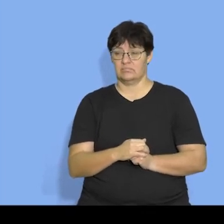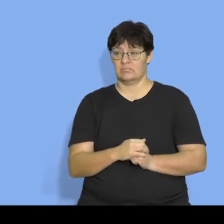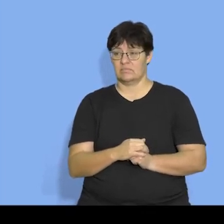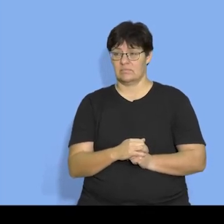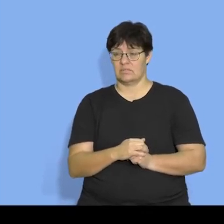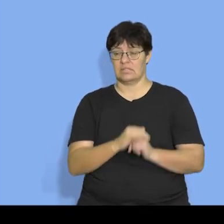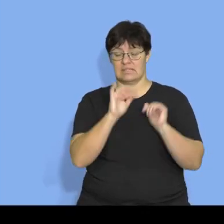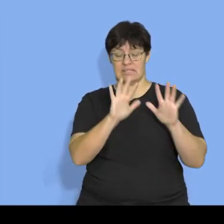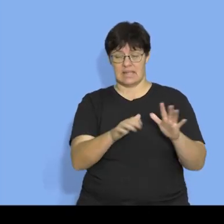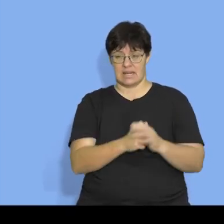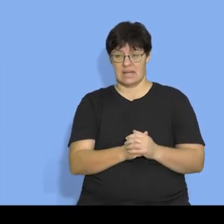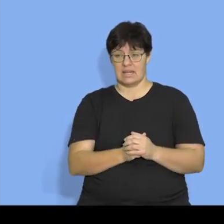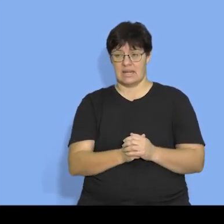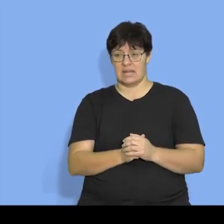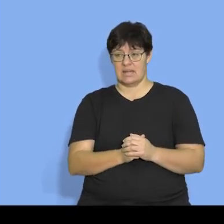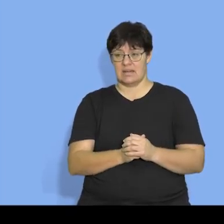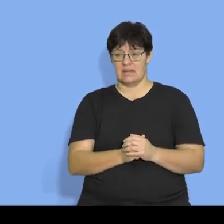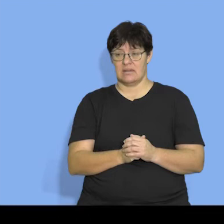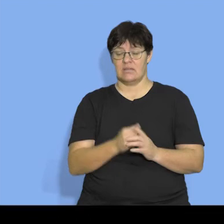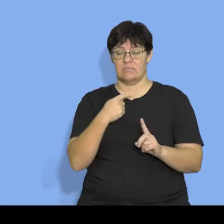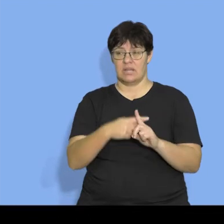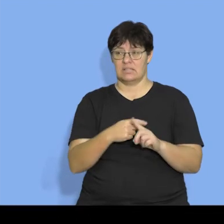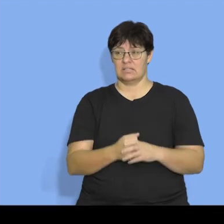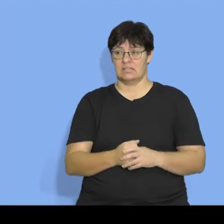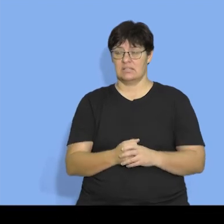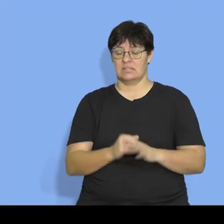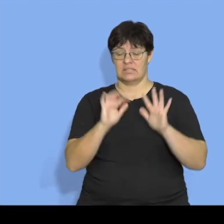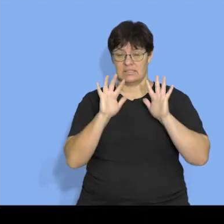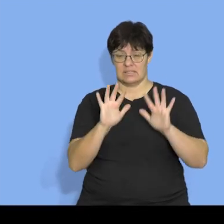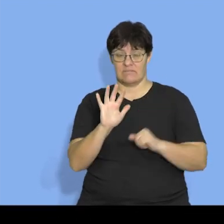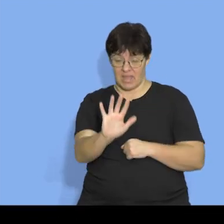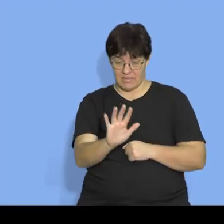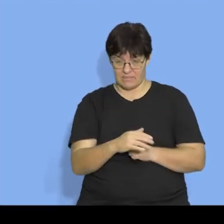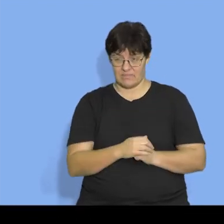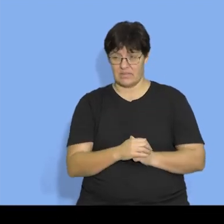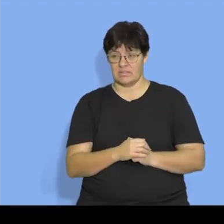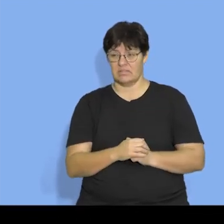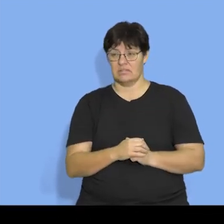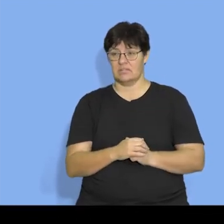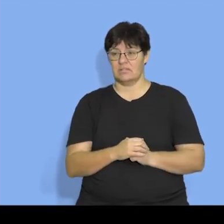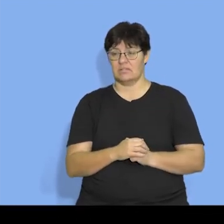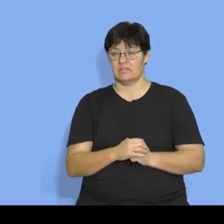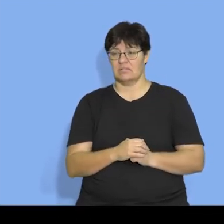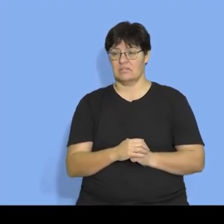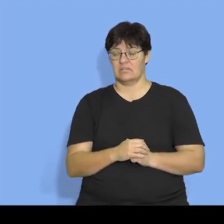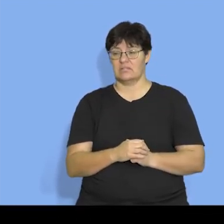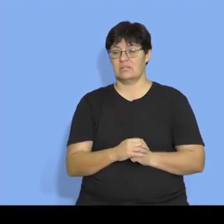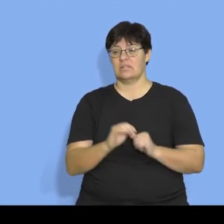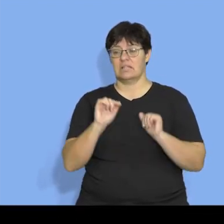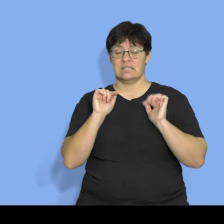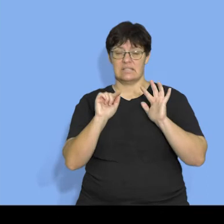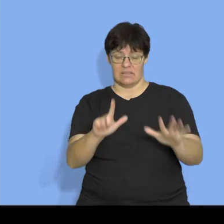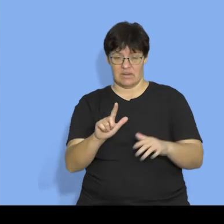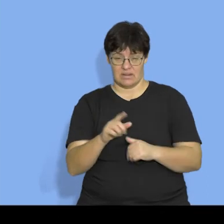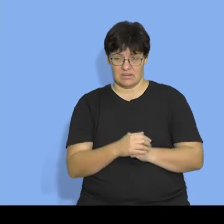So she went 10 meters to the right originally, then she went another 5 meters to the right,